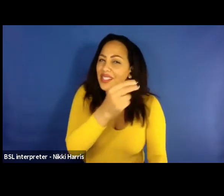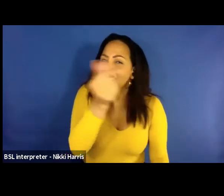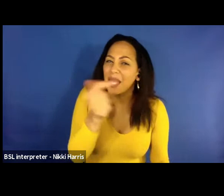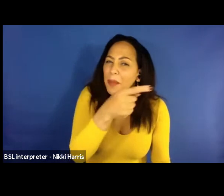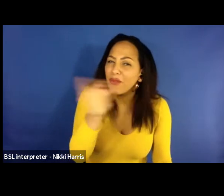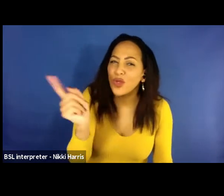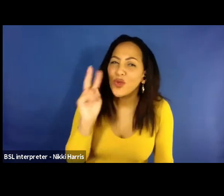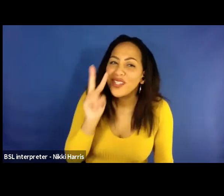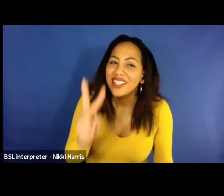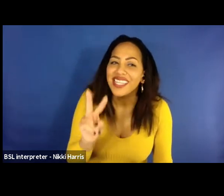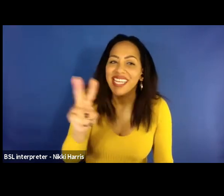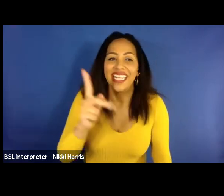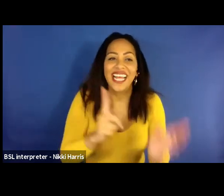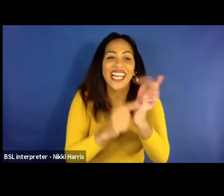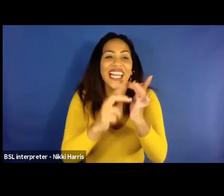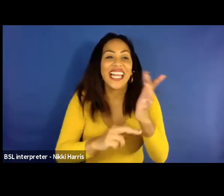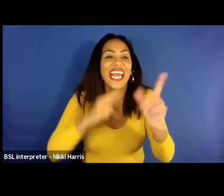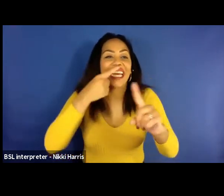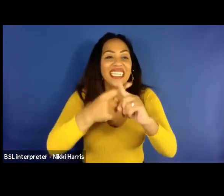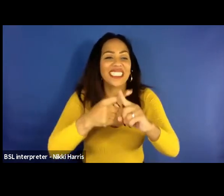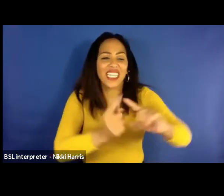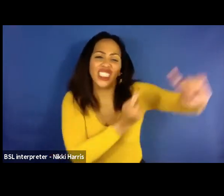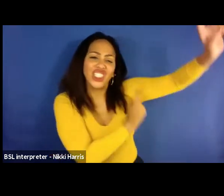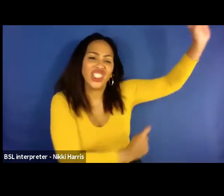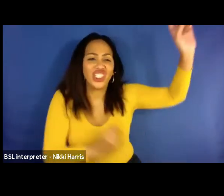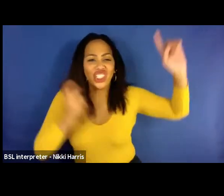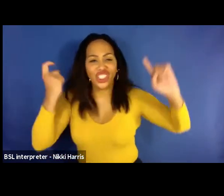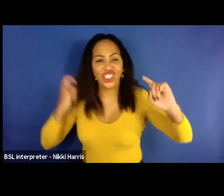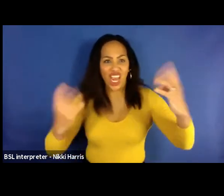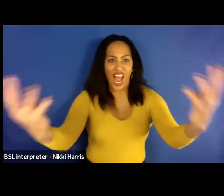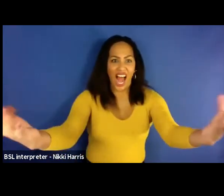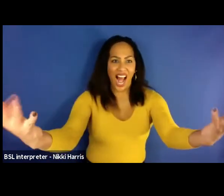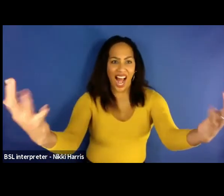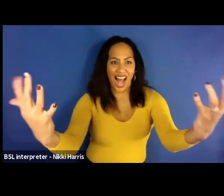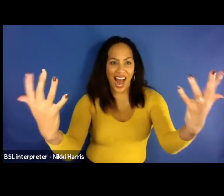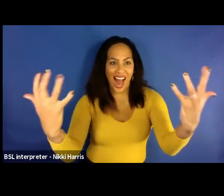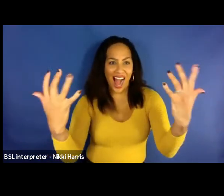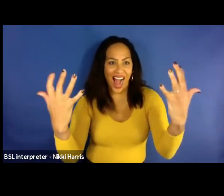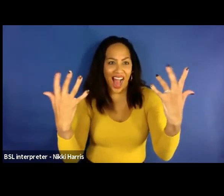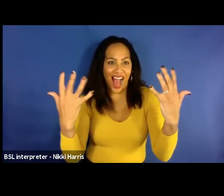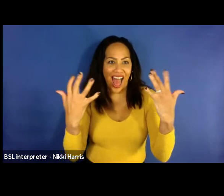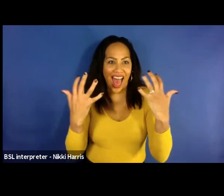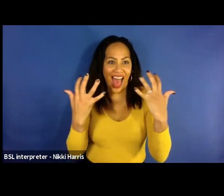the opposite sex come and you're attracted to them or attractive to them, you know. But